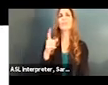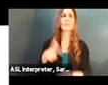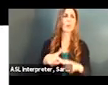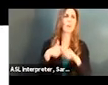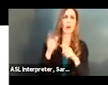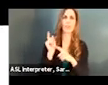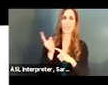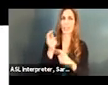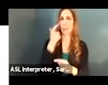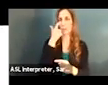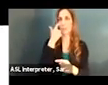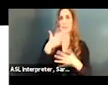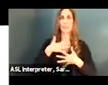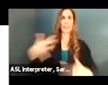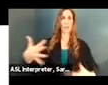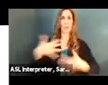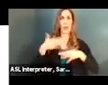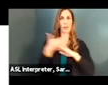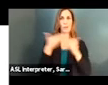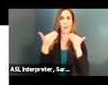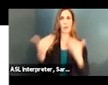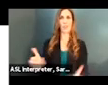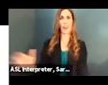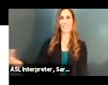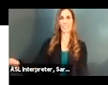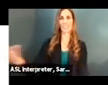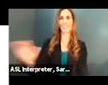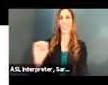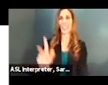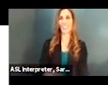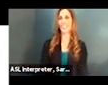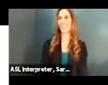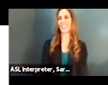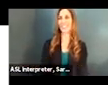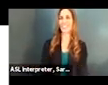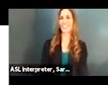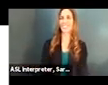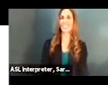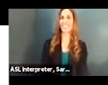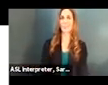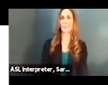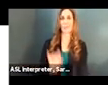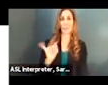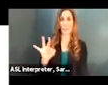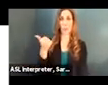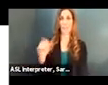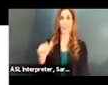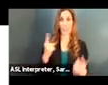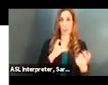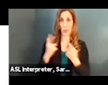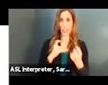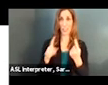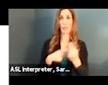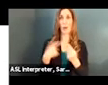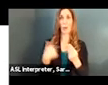Take a deep breath before we move on. Okay. if you have any questions about what we